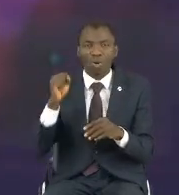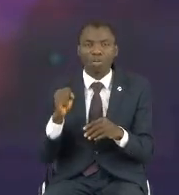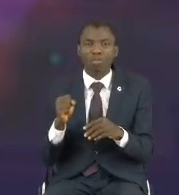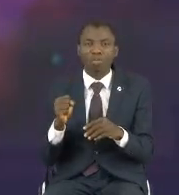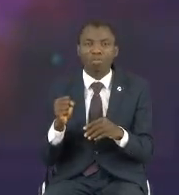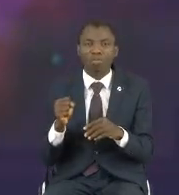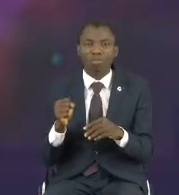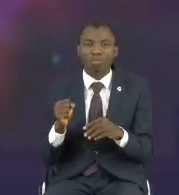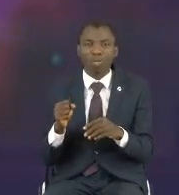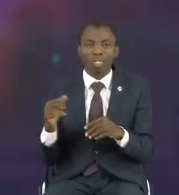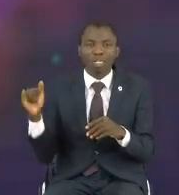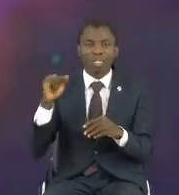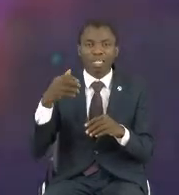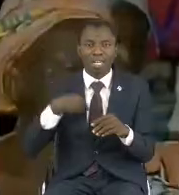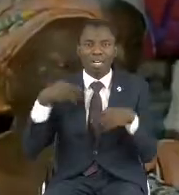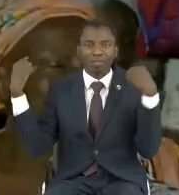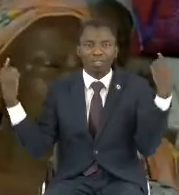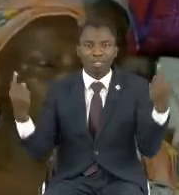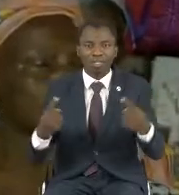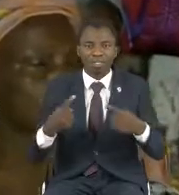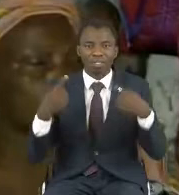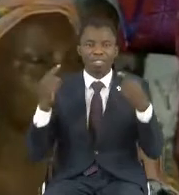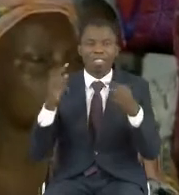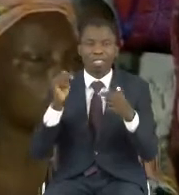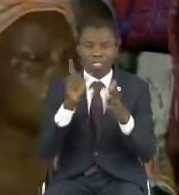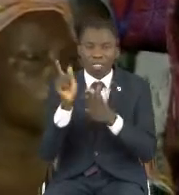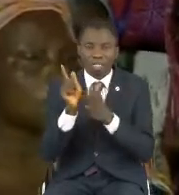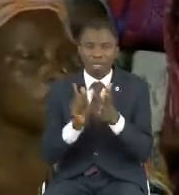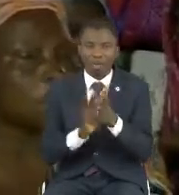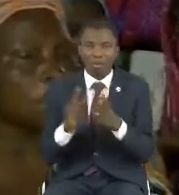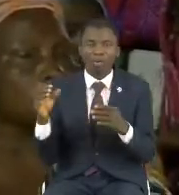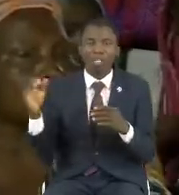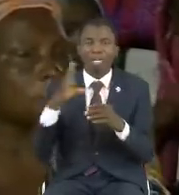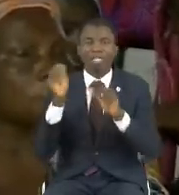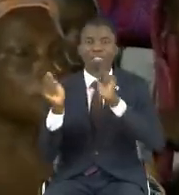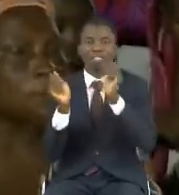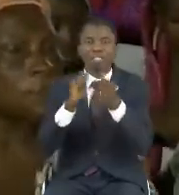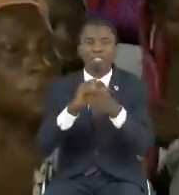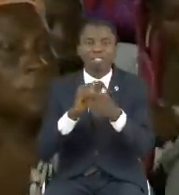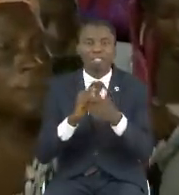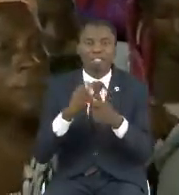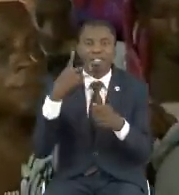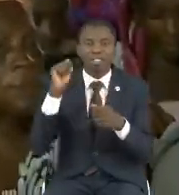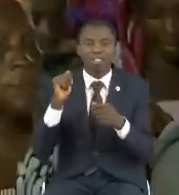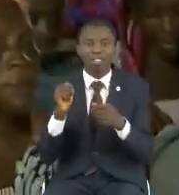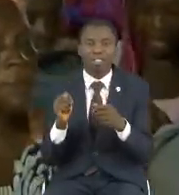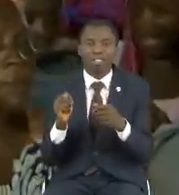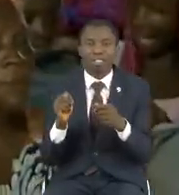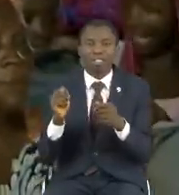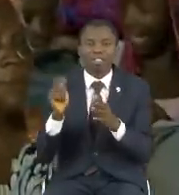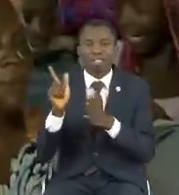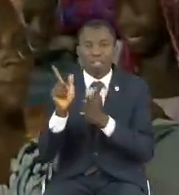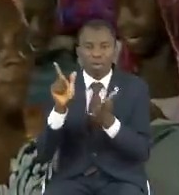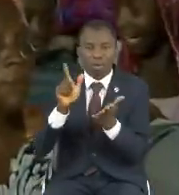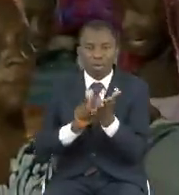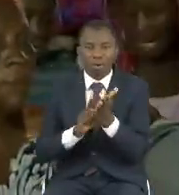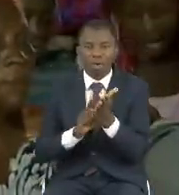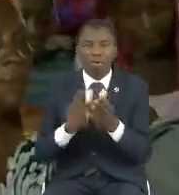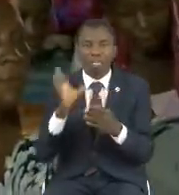have transgressed the laws and changed the ordinance and broken